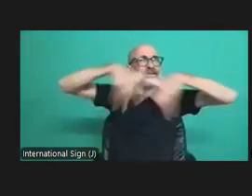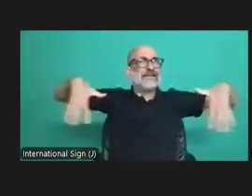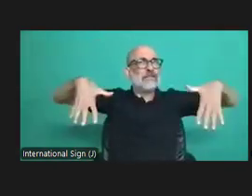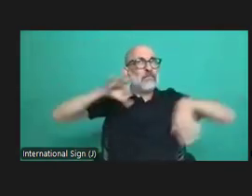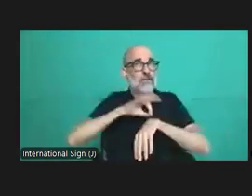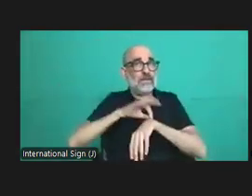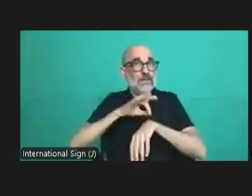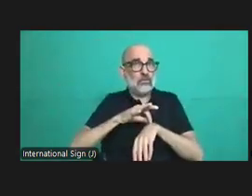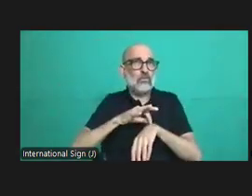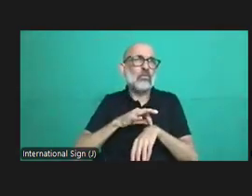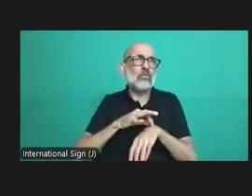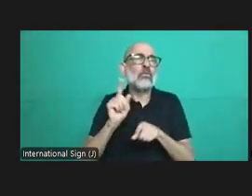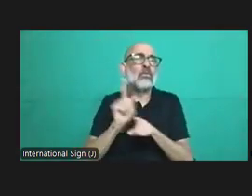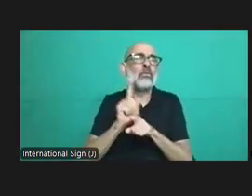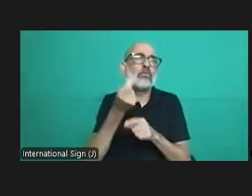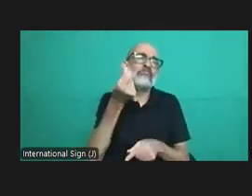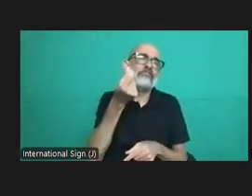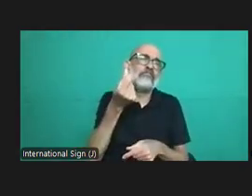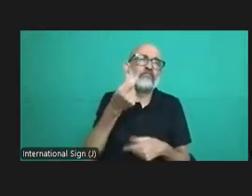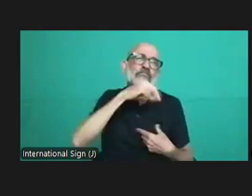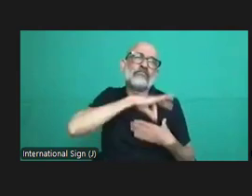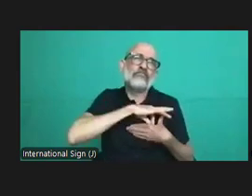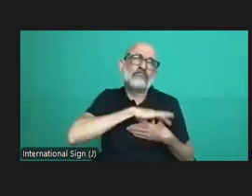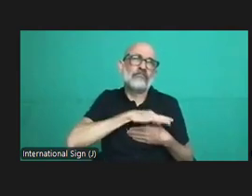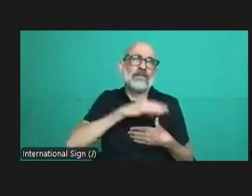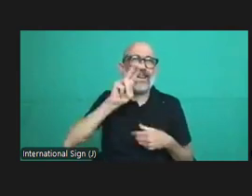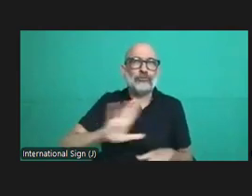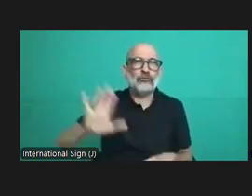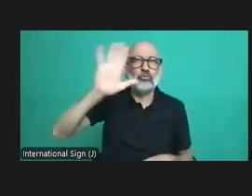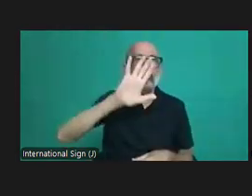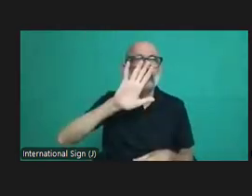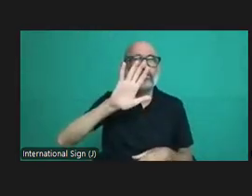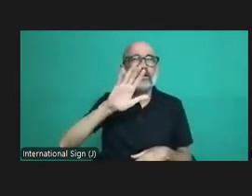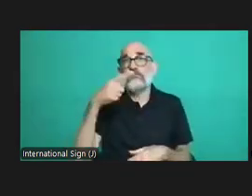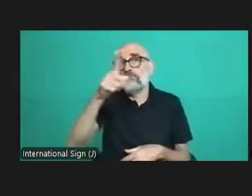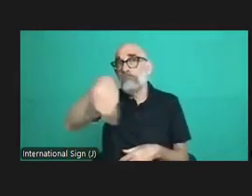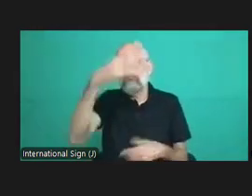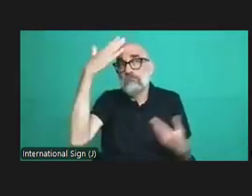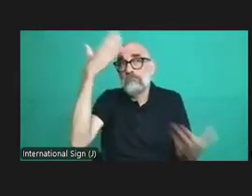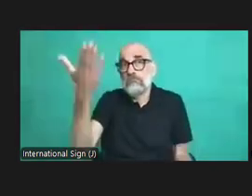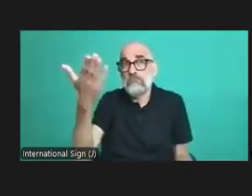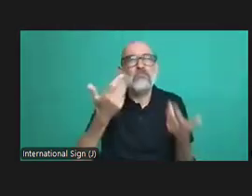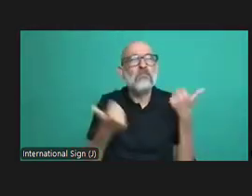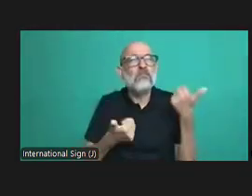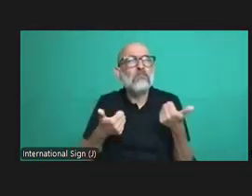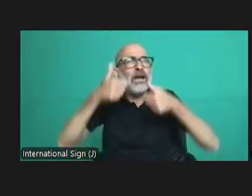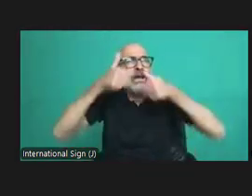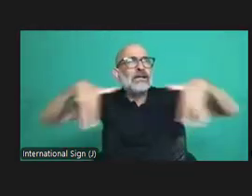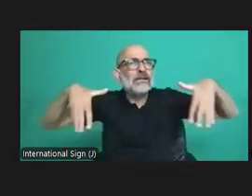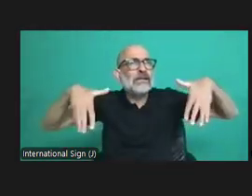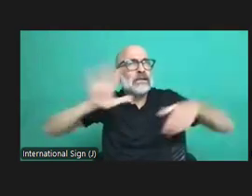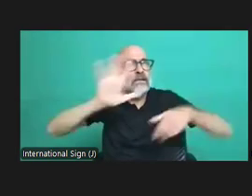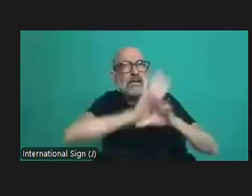meds for persons who have non-communicable diseases, and it also provides some sort of assistance for persons who really need